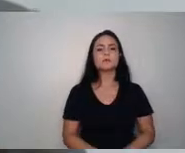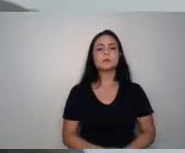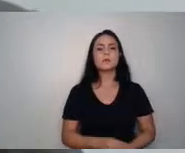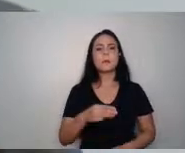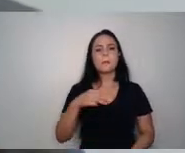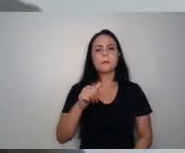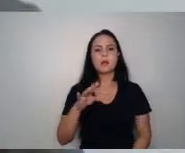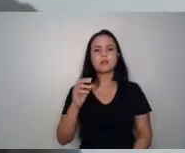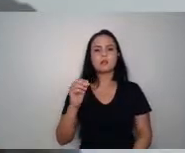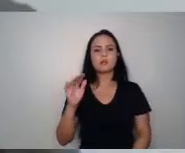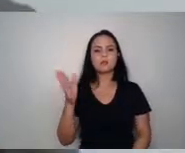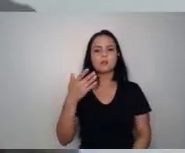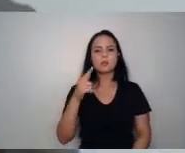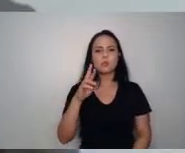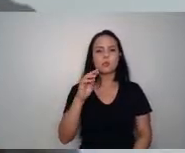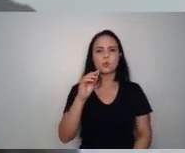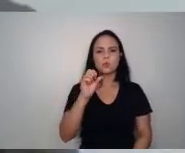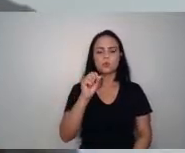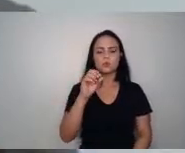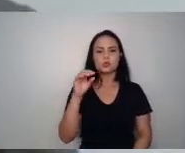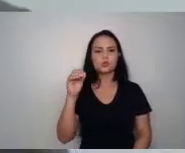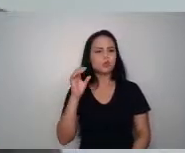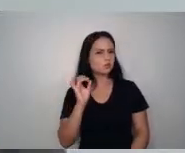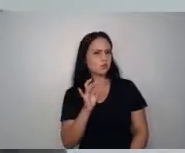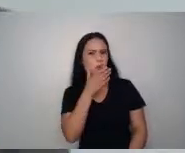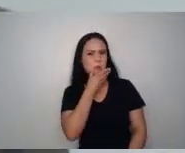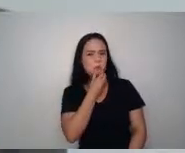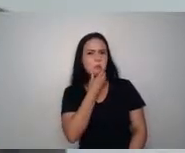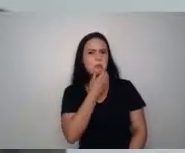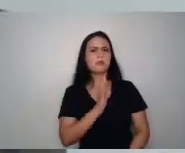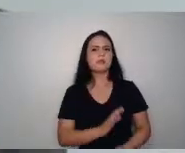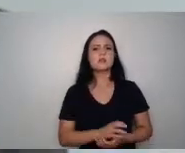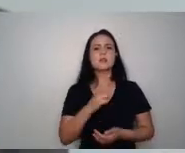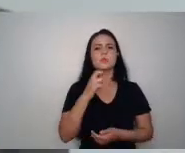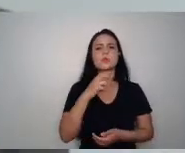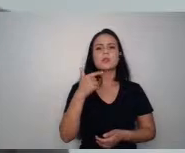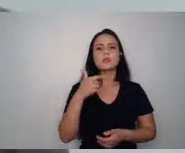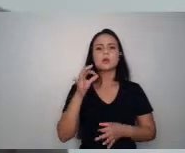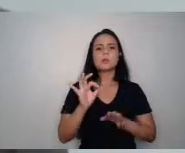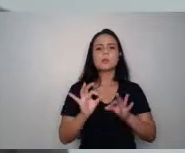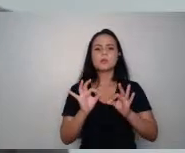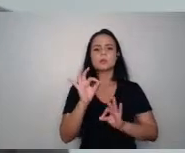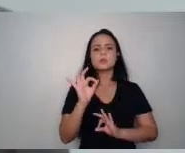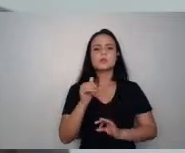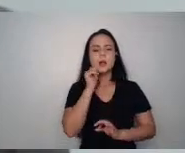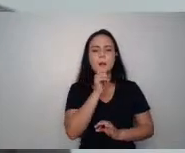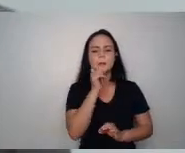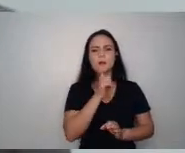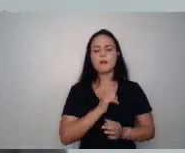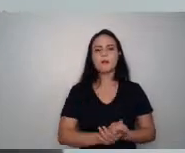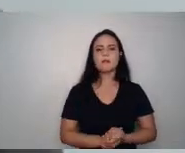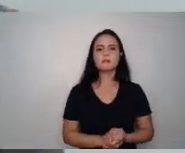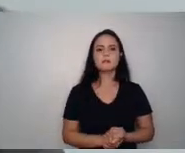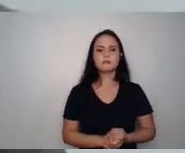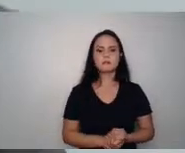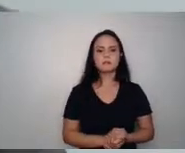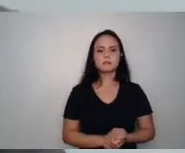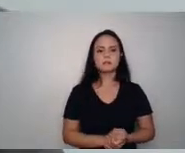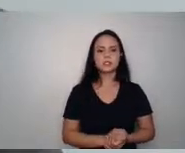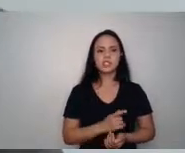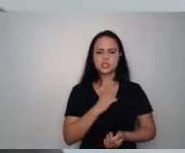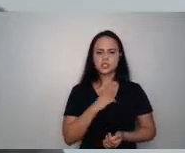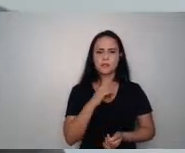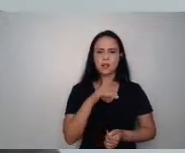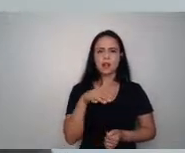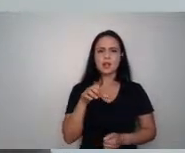arise or angry about something. We cannot consider the situation. If 52% of the population is made up